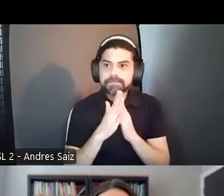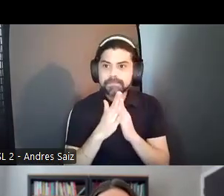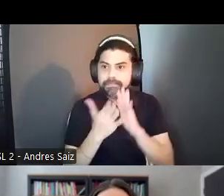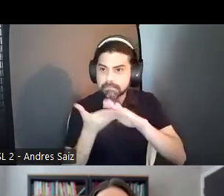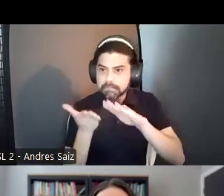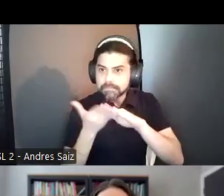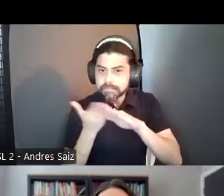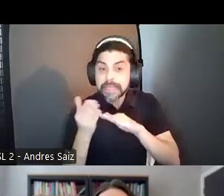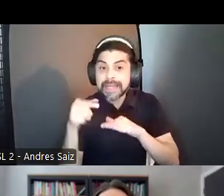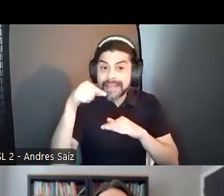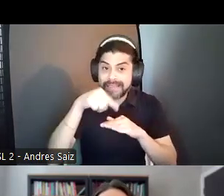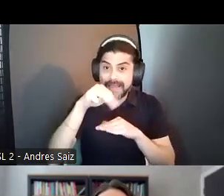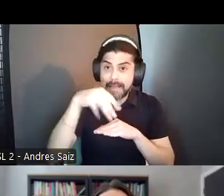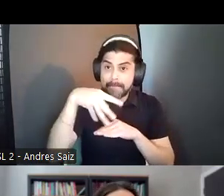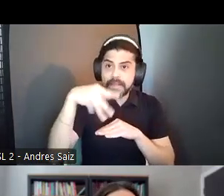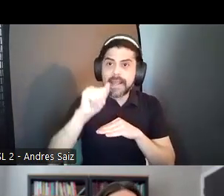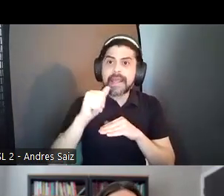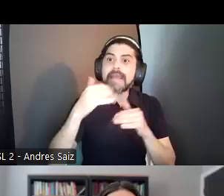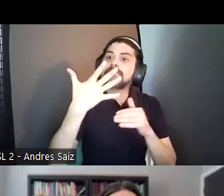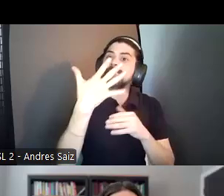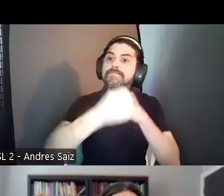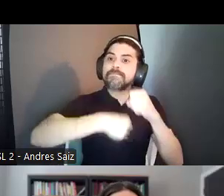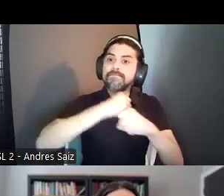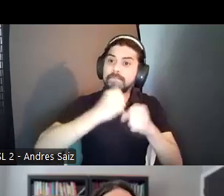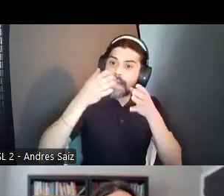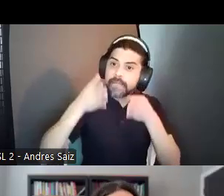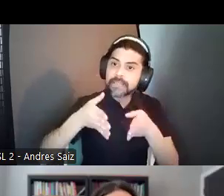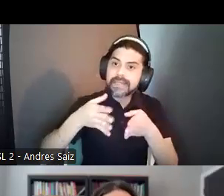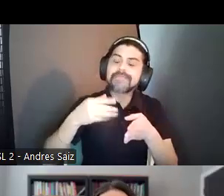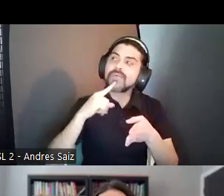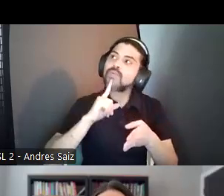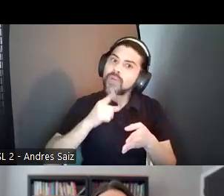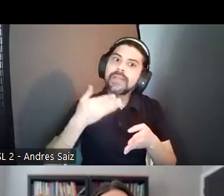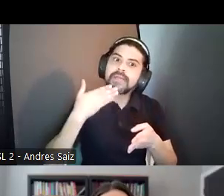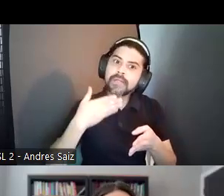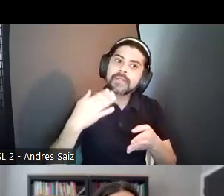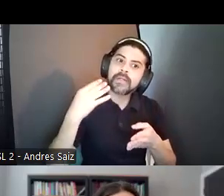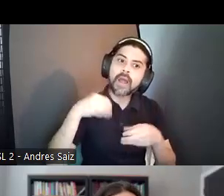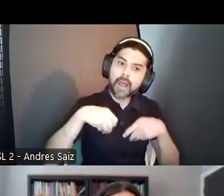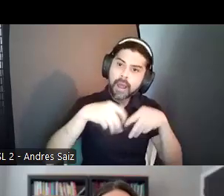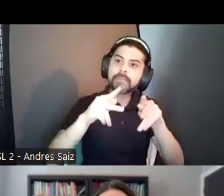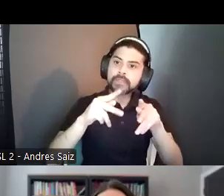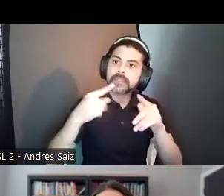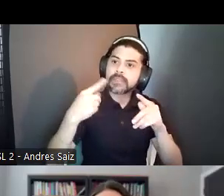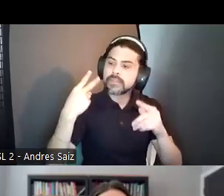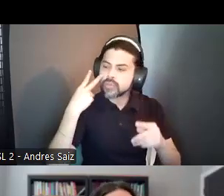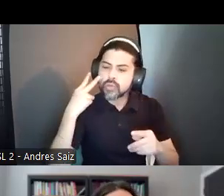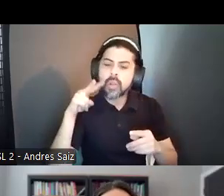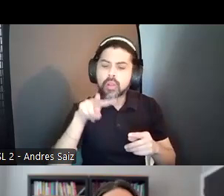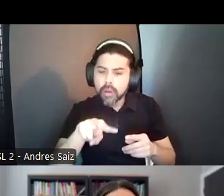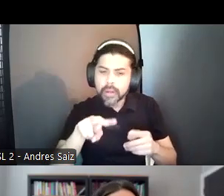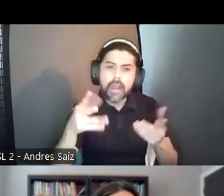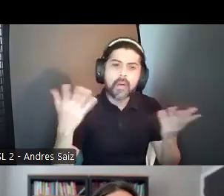years left. So it's a really great opportunity to sort of step out of implementation, look at what's happening and say